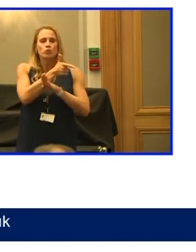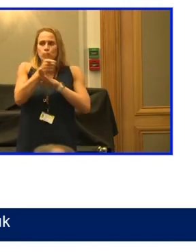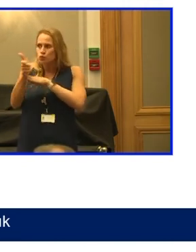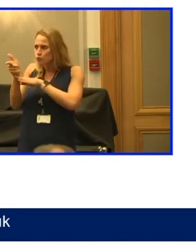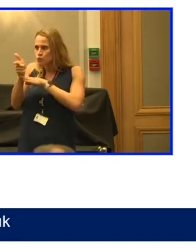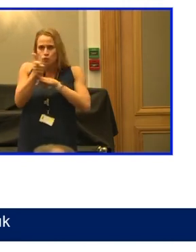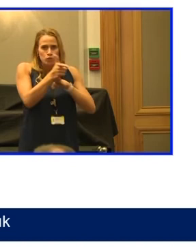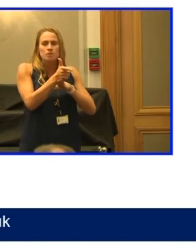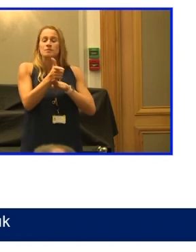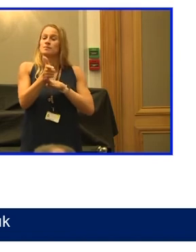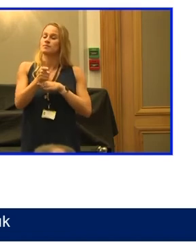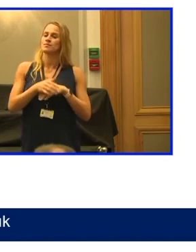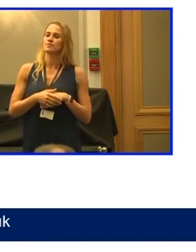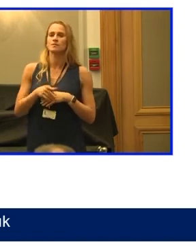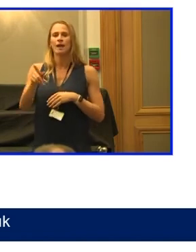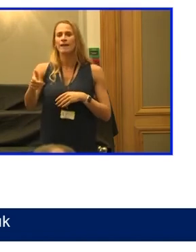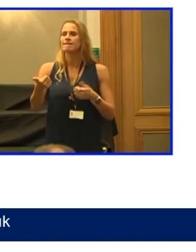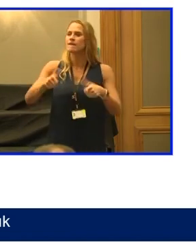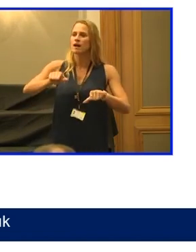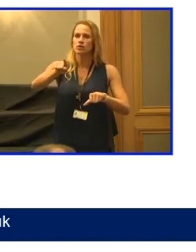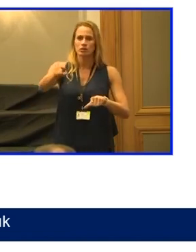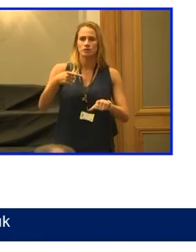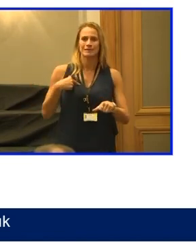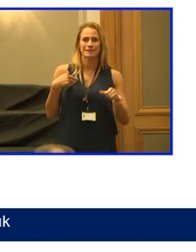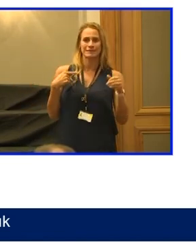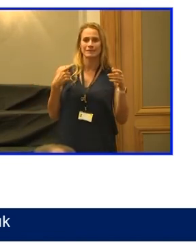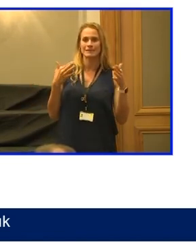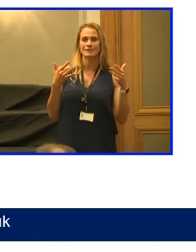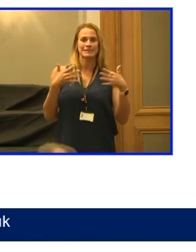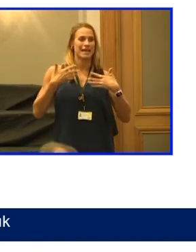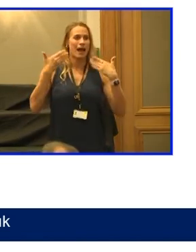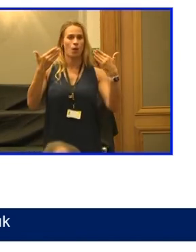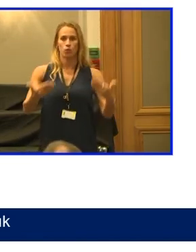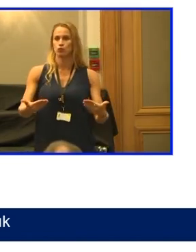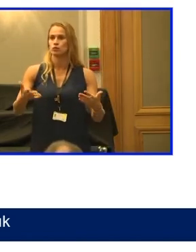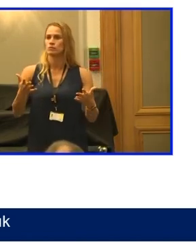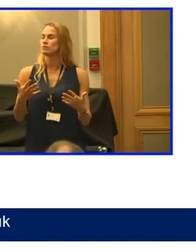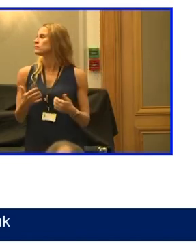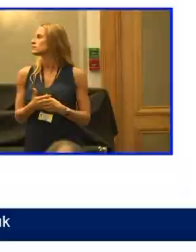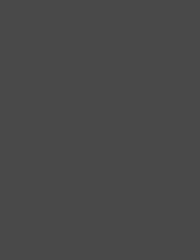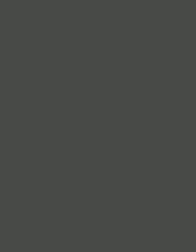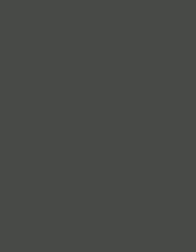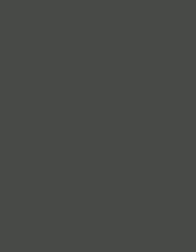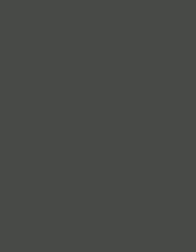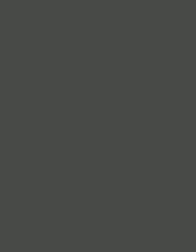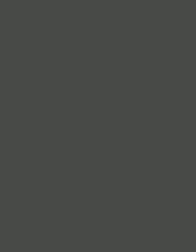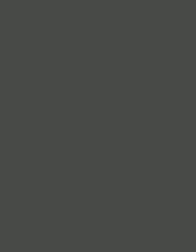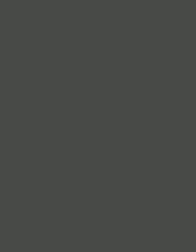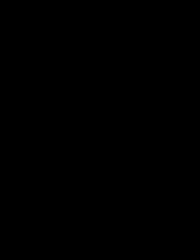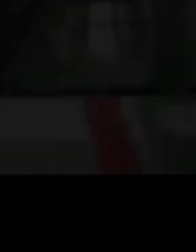you, DJ. Could you just do that video for me, please? And we'll go on to wearables and where we're moving forward to. And thanks,